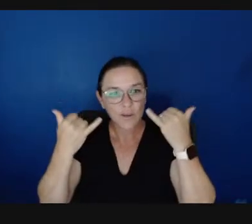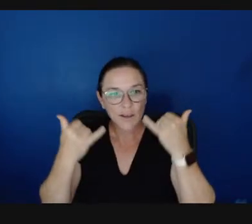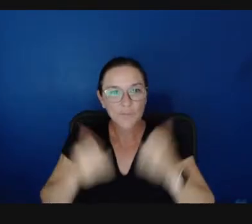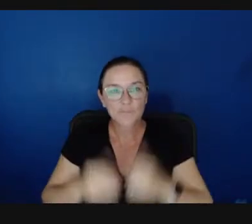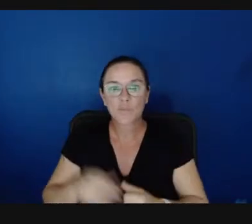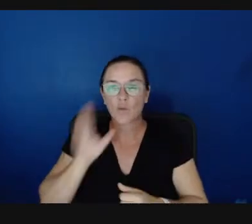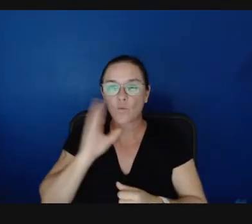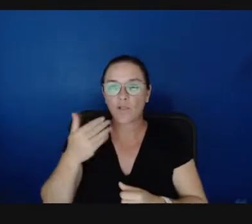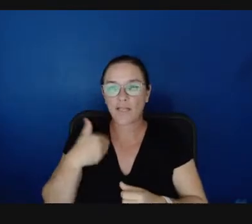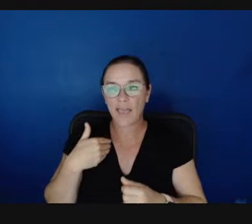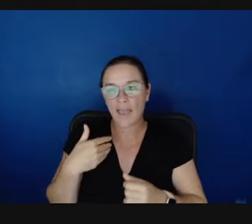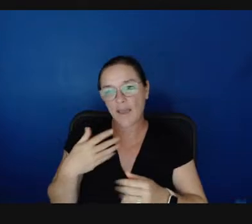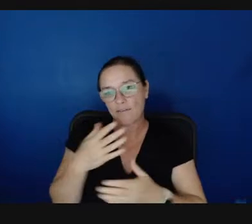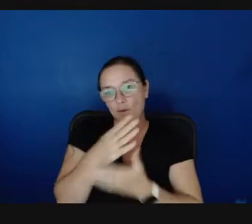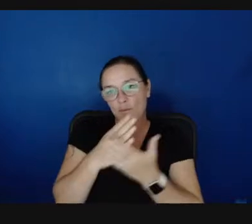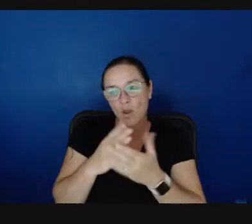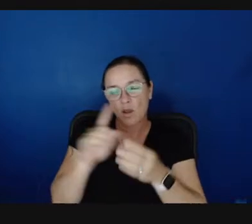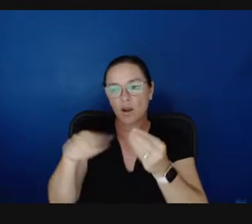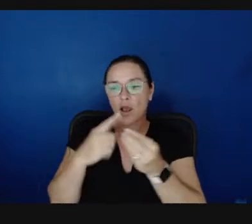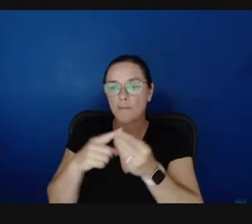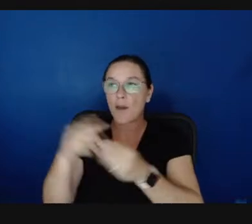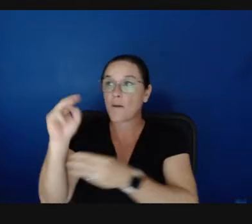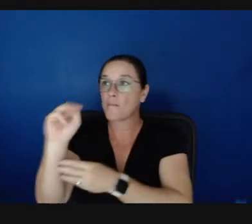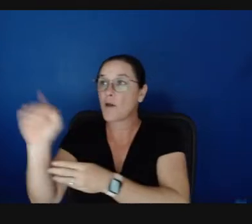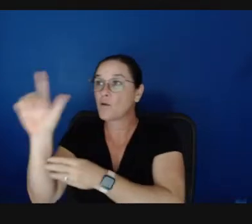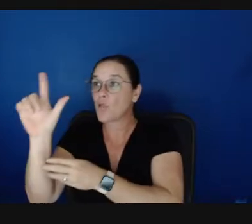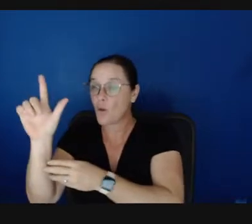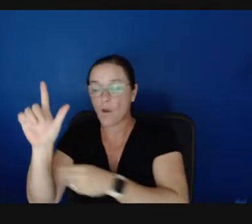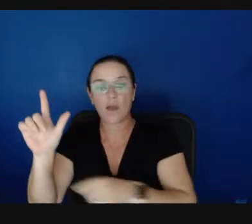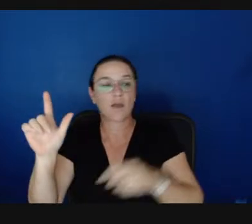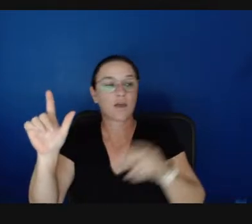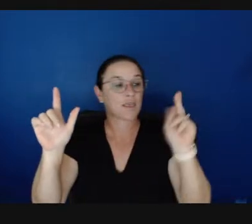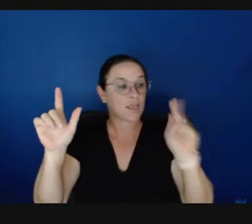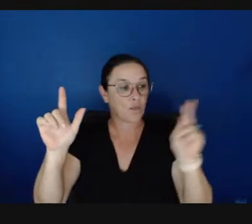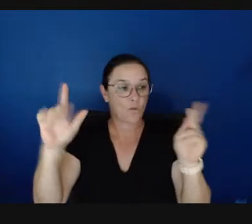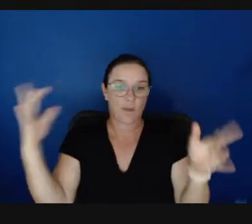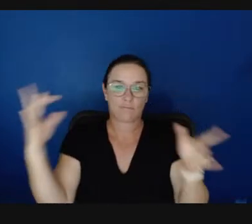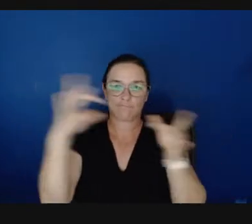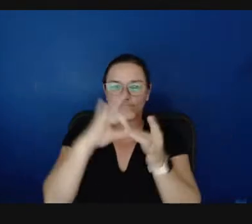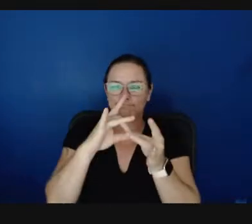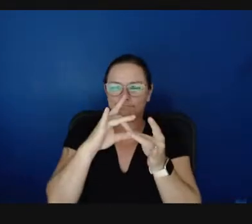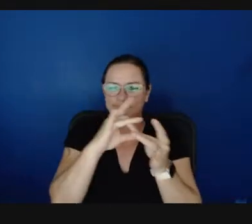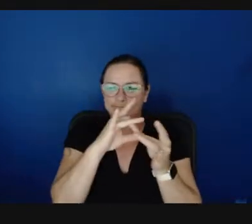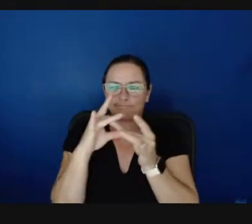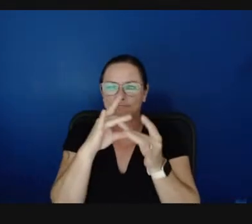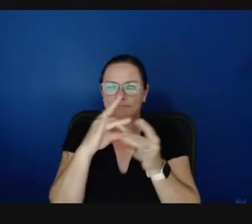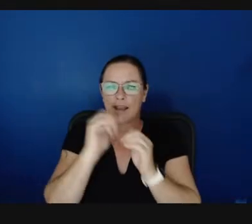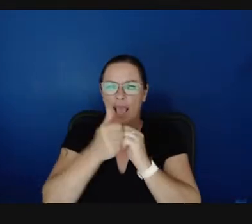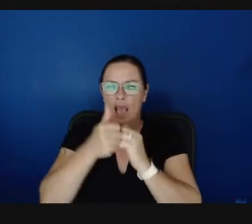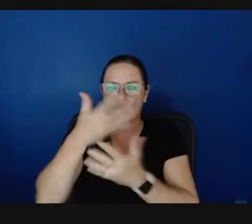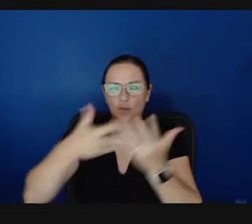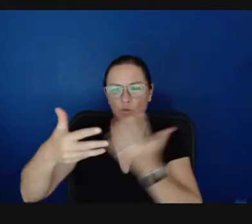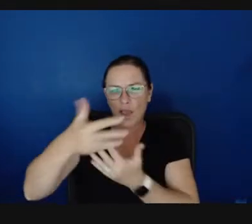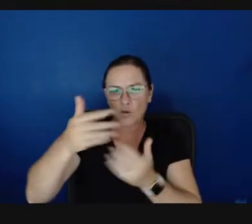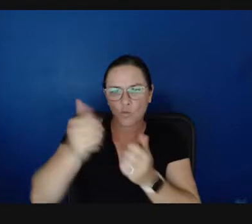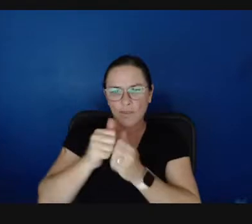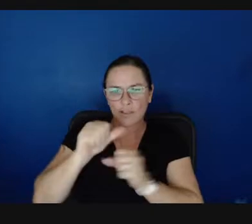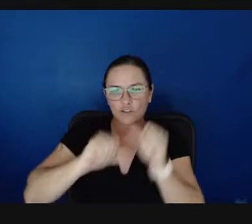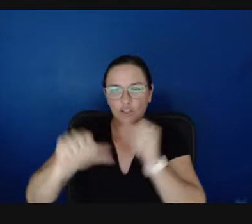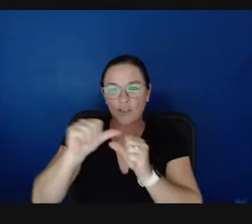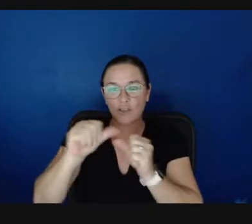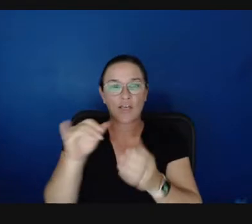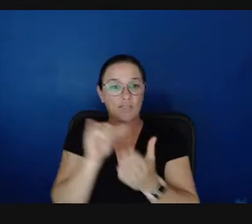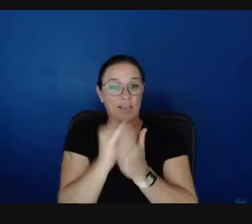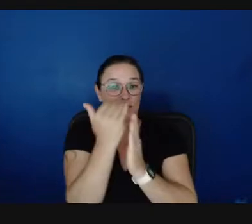on interactions and connections between Kilauea and Mauna Loa, what the links might be between them. So that's what we have on our menu today,